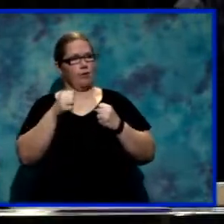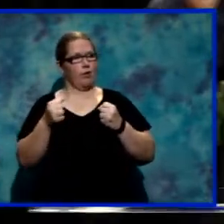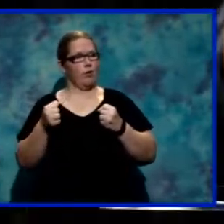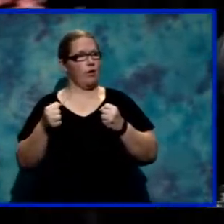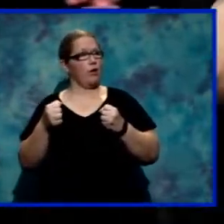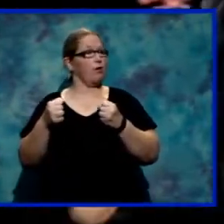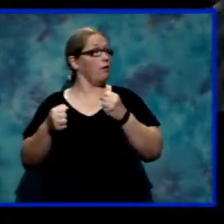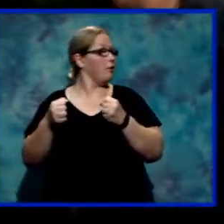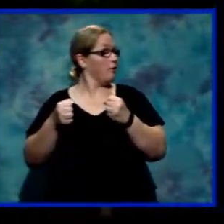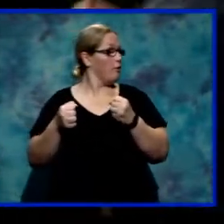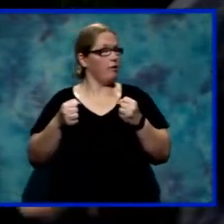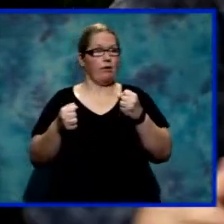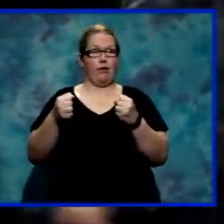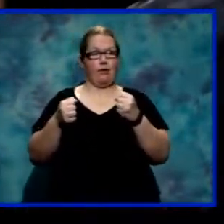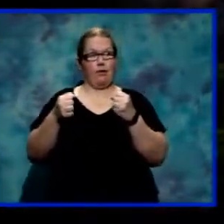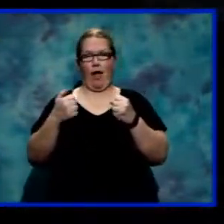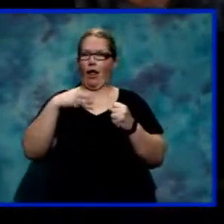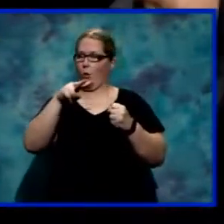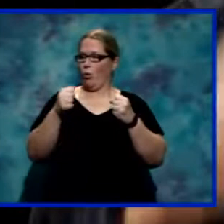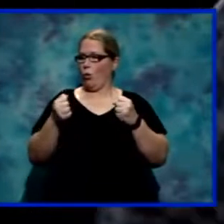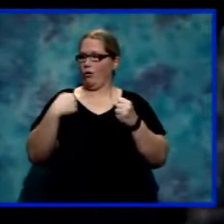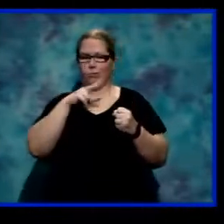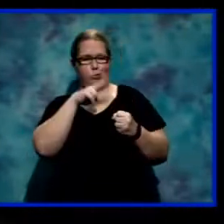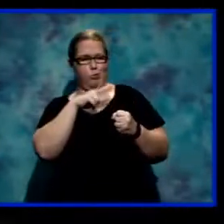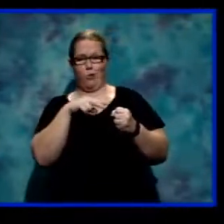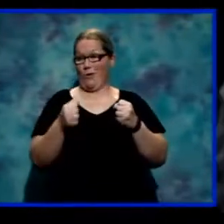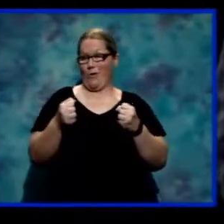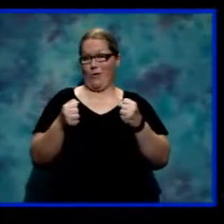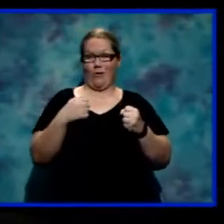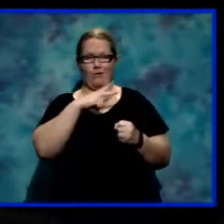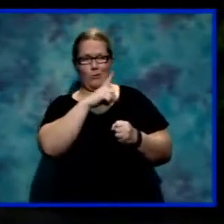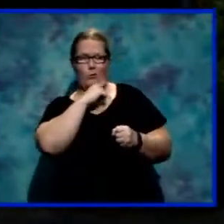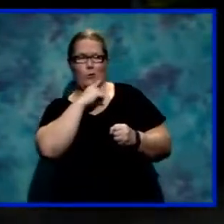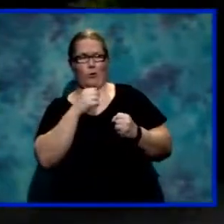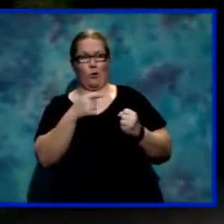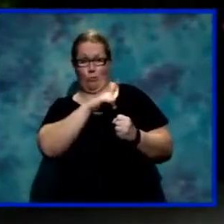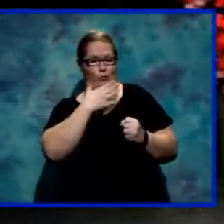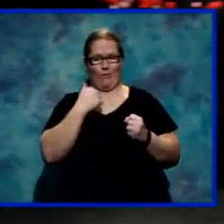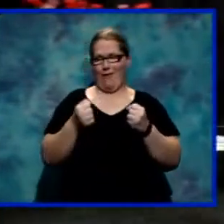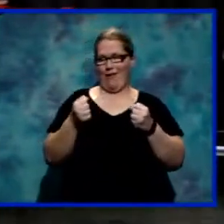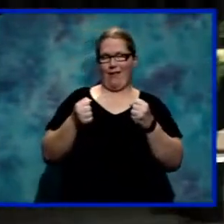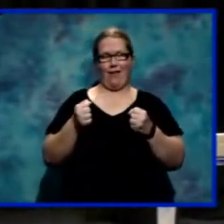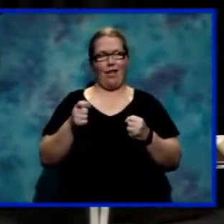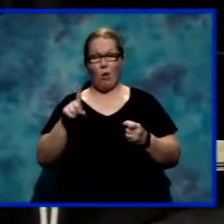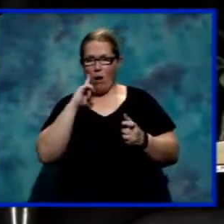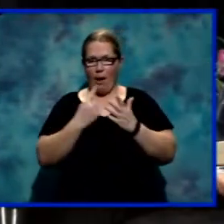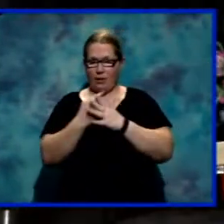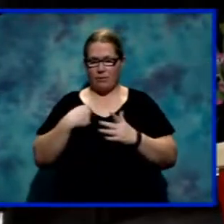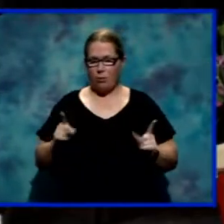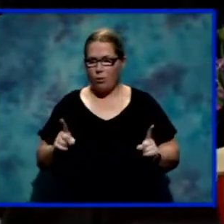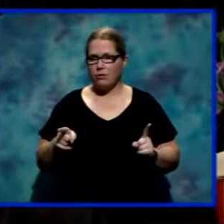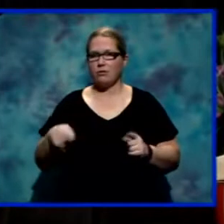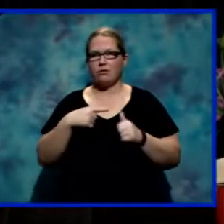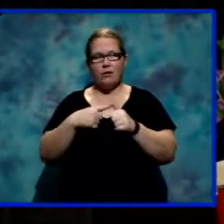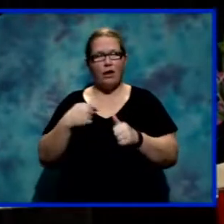car. He says, I'd be looking at them, I'm checking them out. Oh, that's a good-looking girl. Boy, she's beautiful. He said, you know what's happened to me? I said, well, what's happened to you?